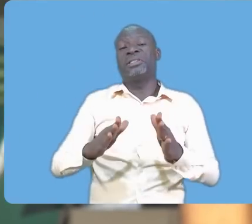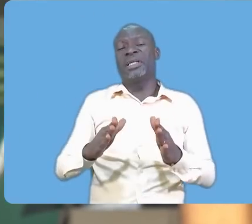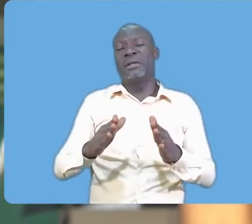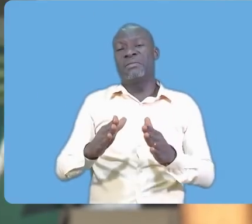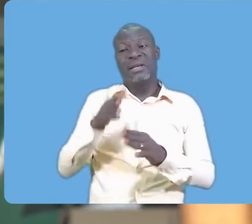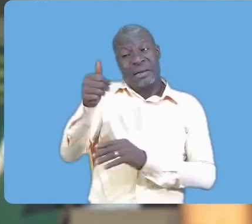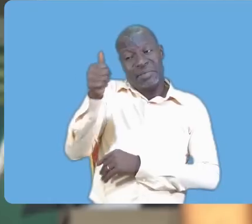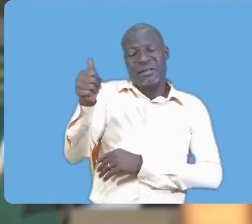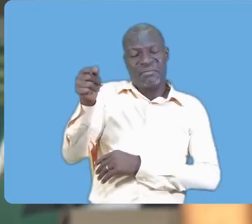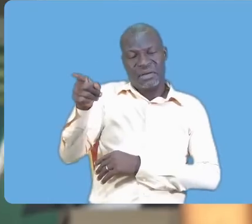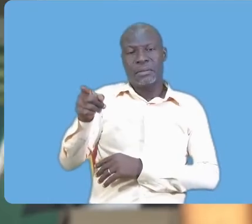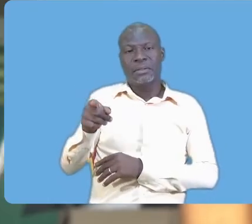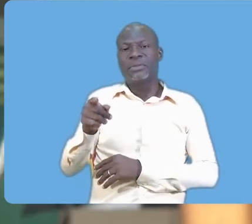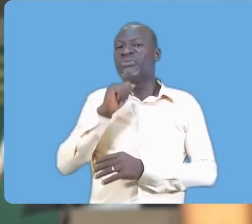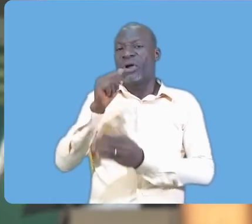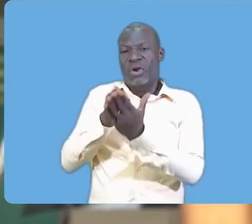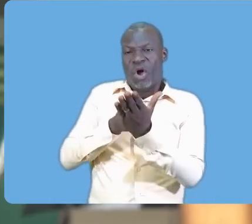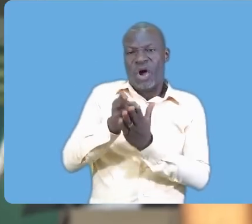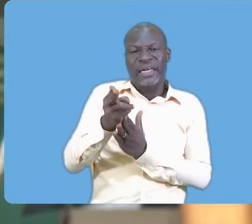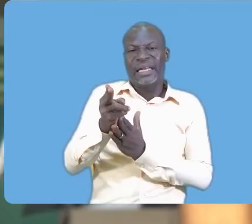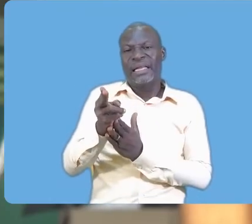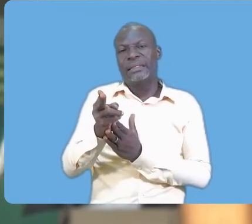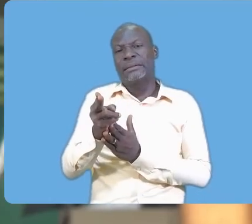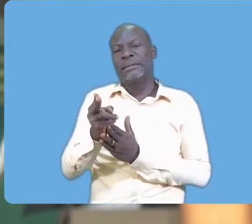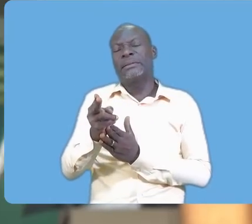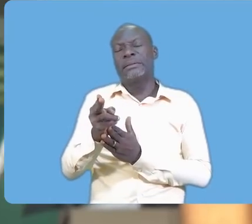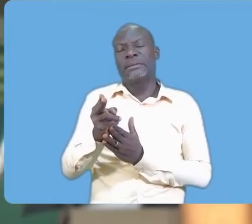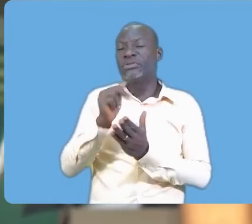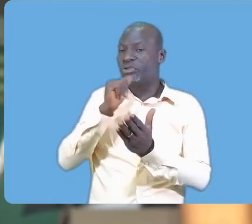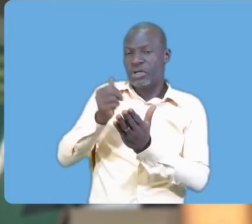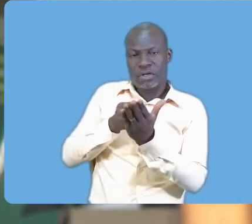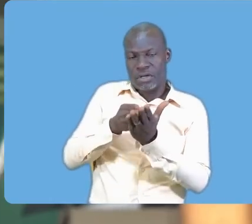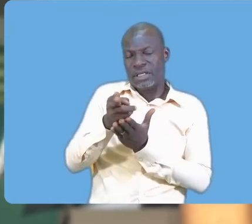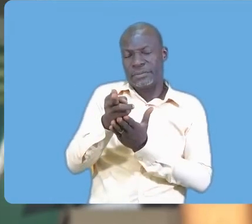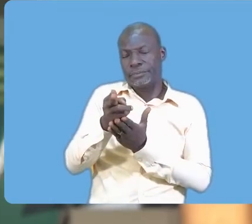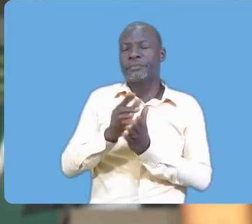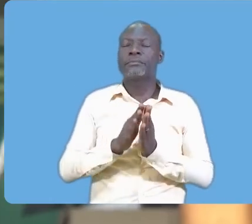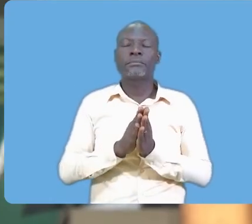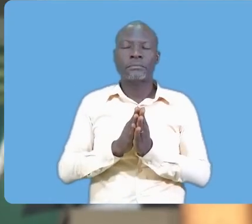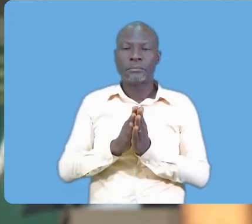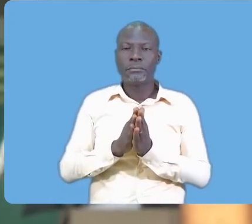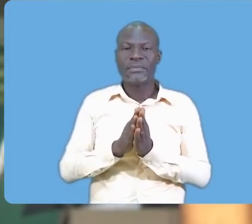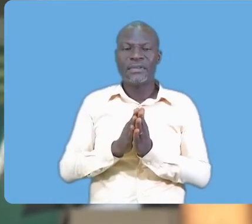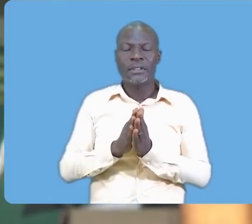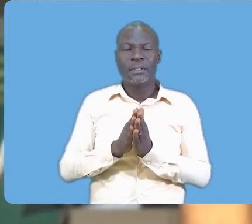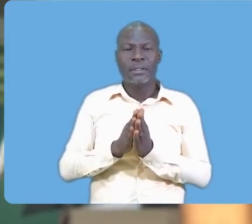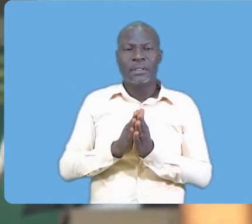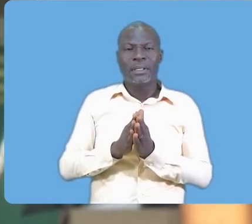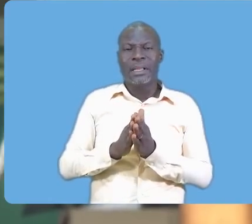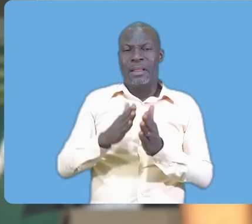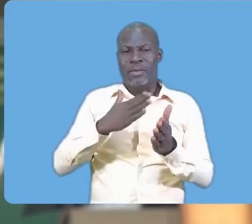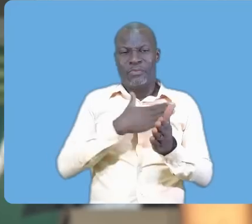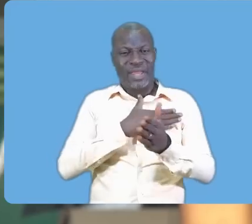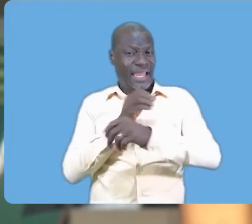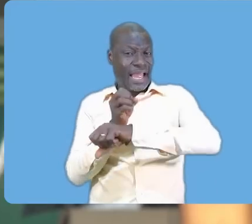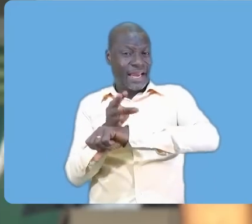me dishonest gain. Bible say, a say or mine. And I may me yours and Pacani no, and you may have some